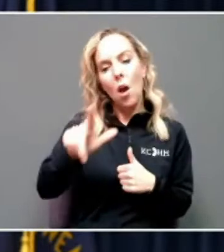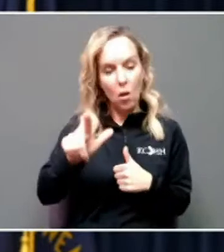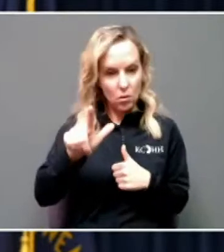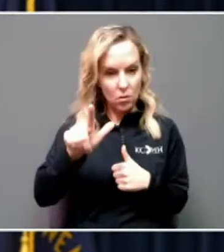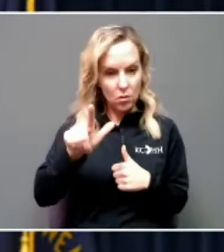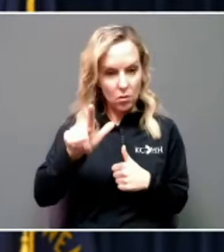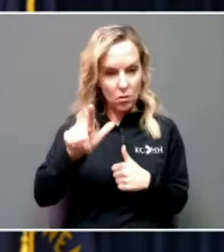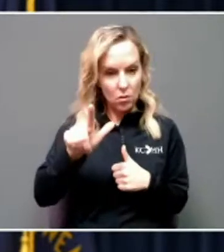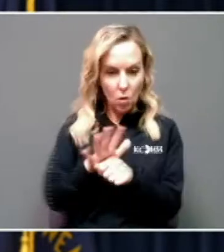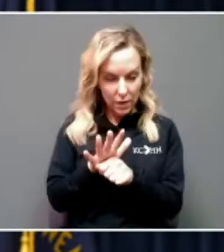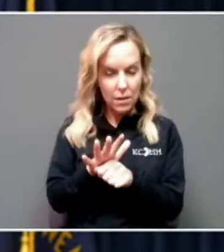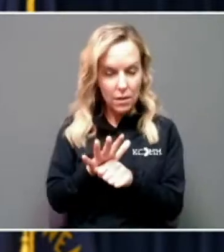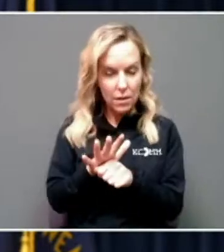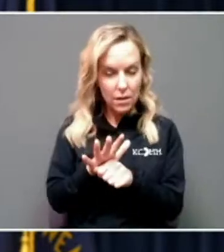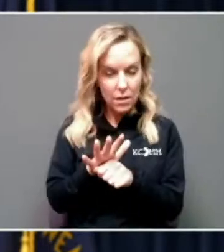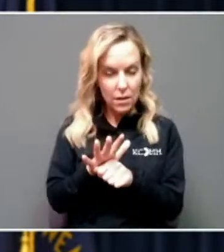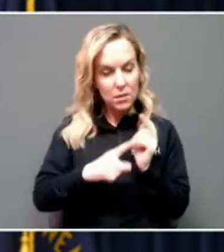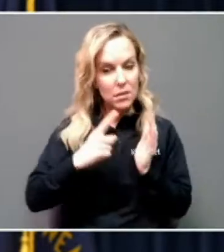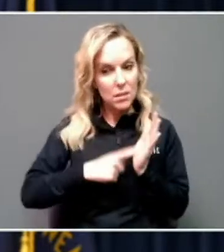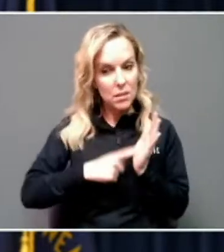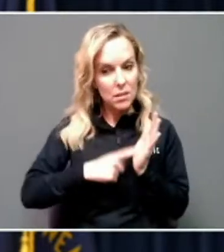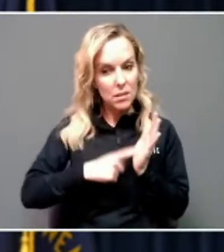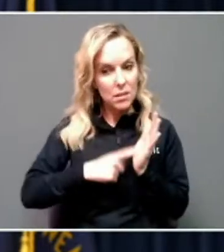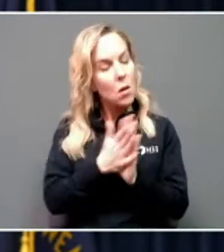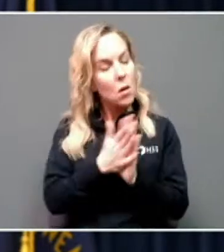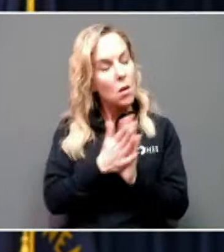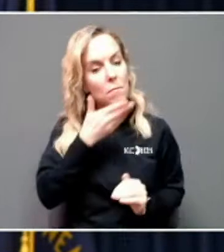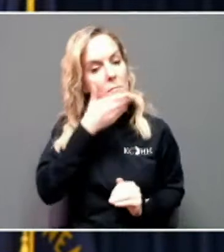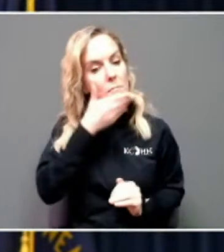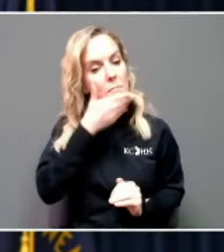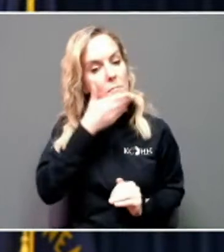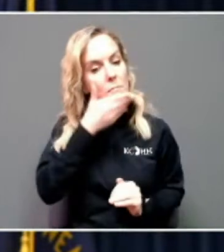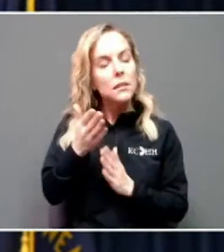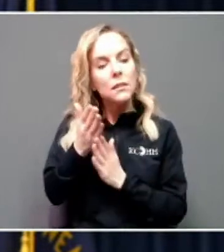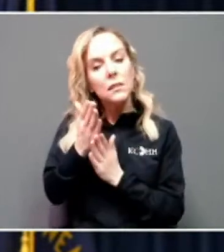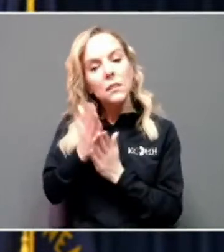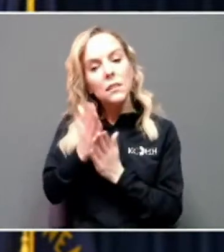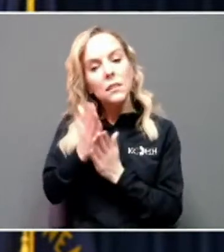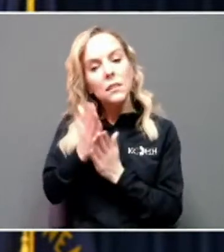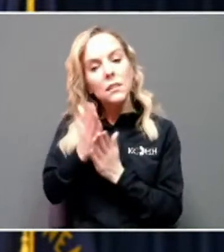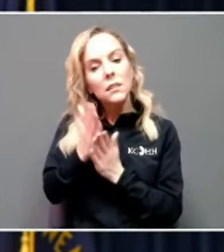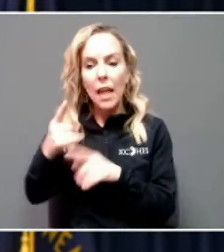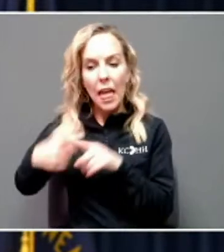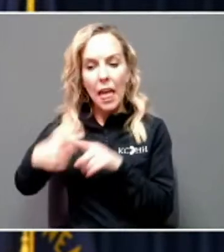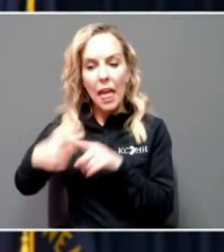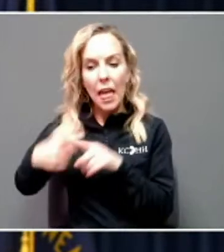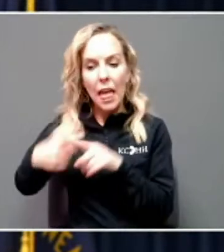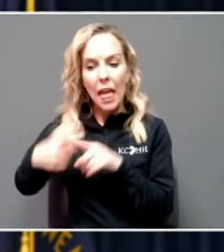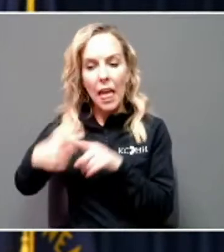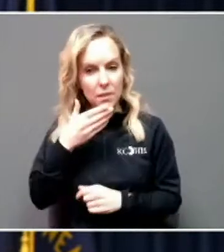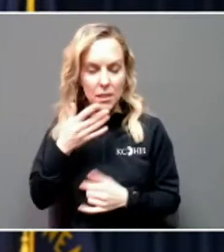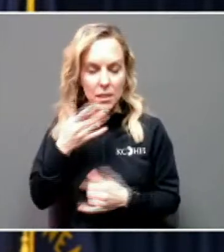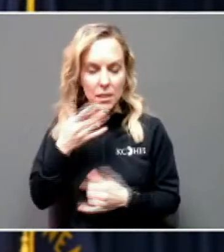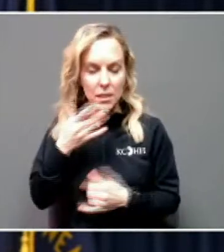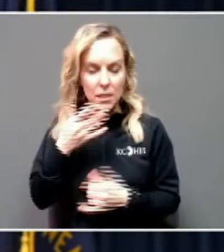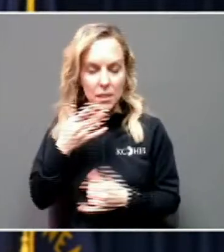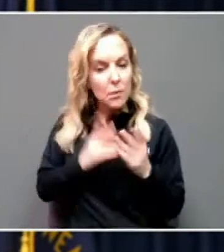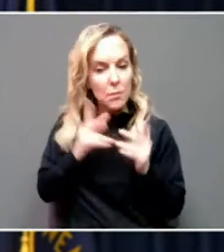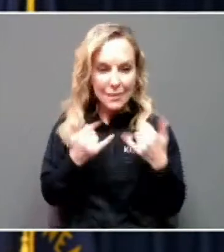patients, some of which have gotten better, some of which have only gotten partially better, and some of which are still struggling. And I